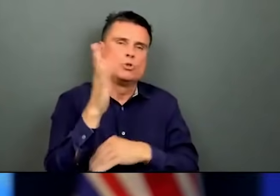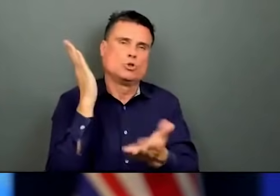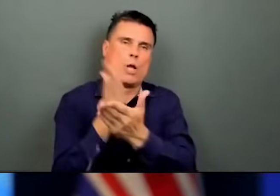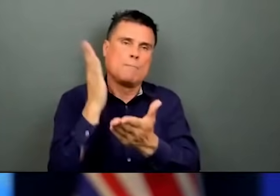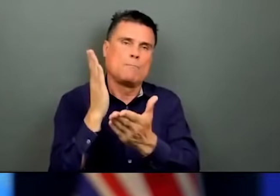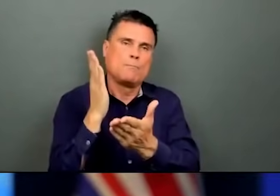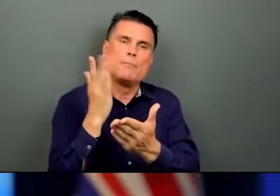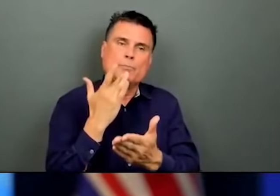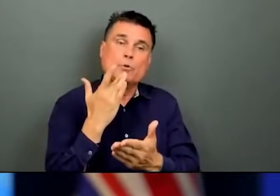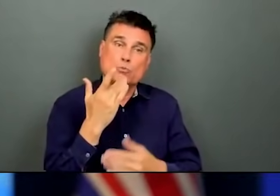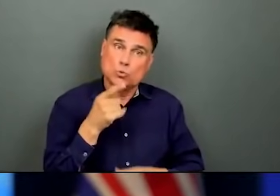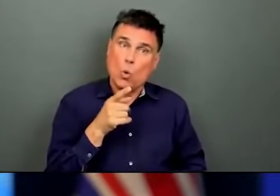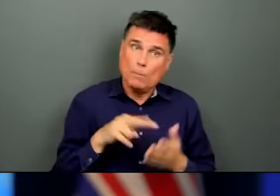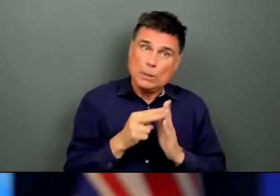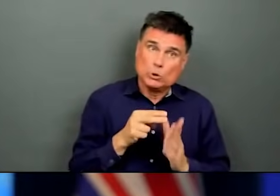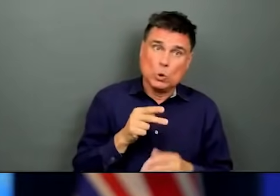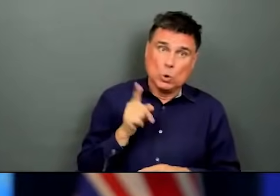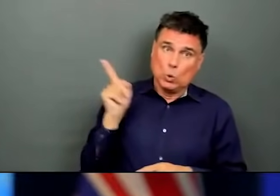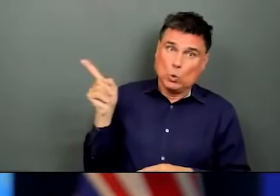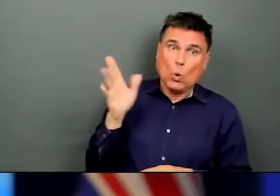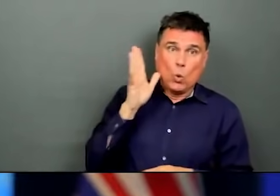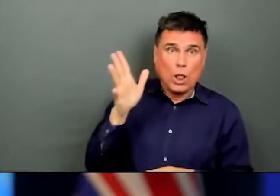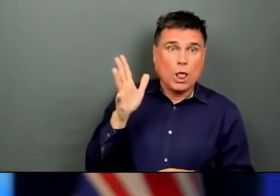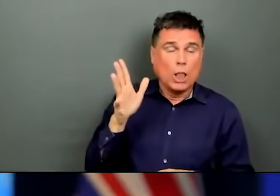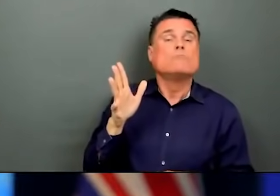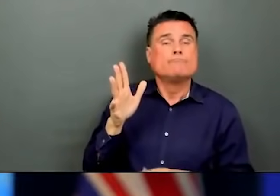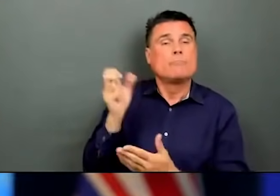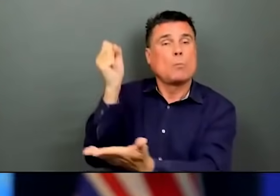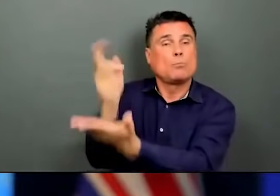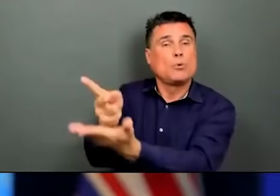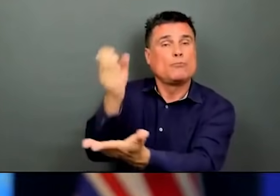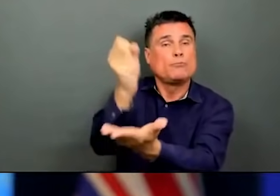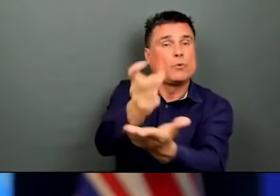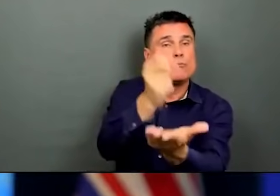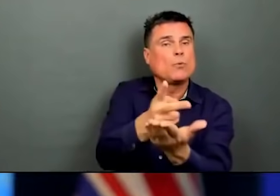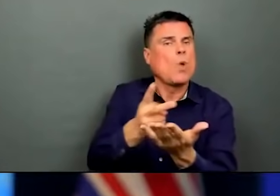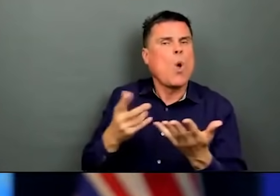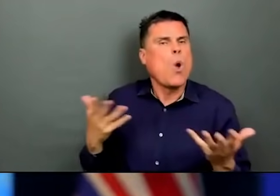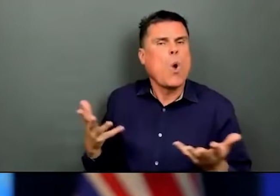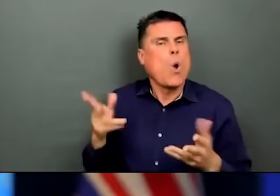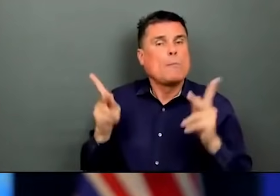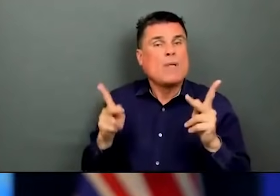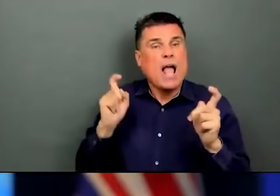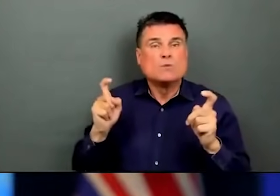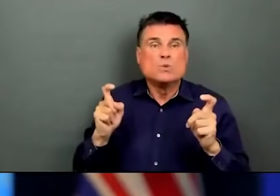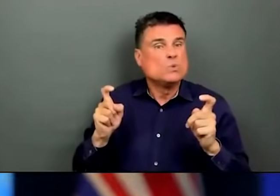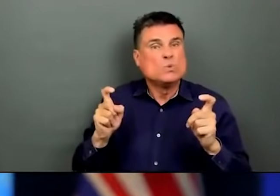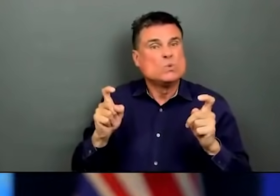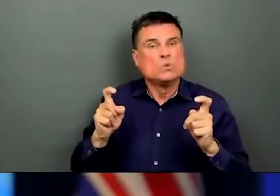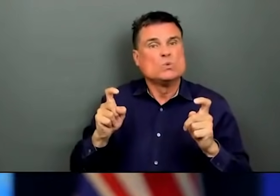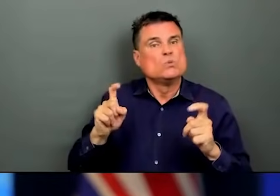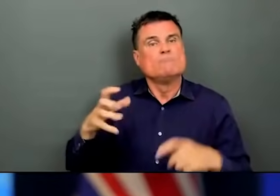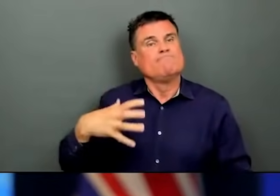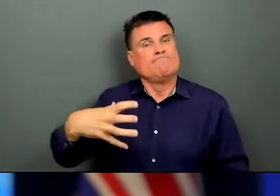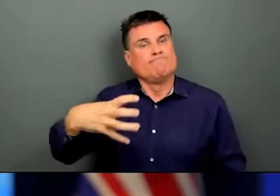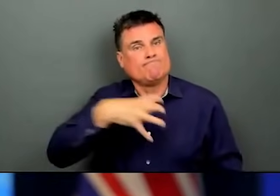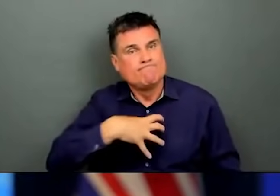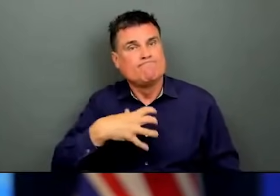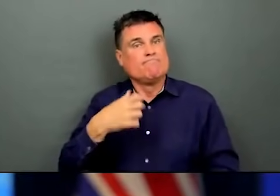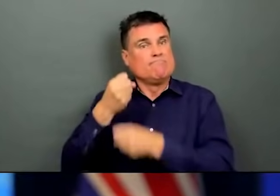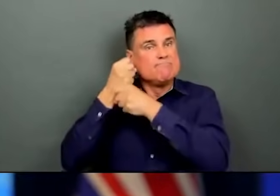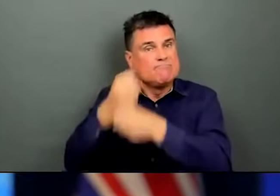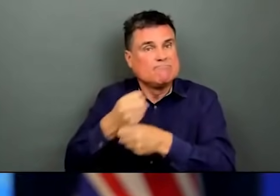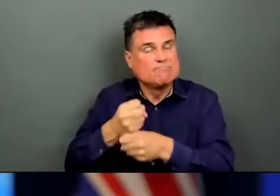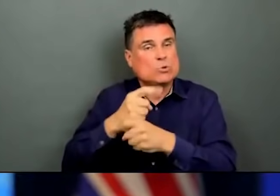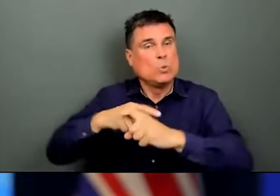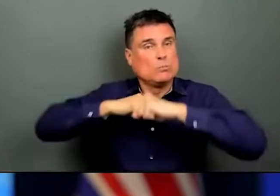and conflicts before they get that kind of response time? Well, we're going to respond as quickly as we can to requests from Indigenous